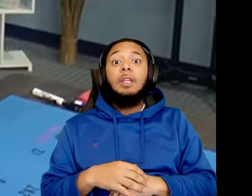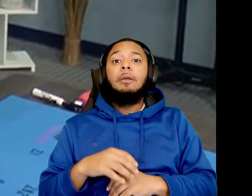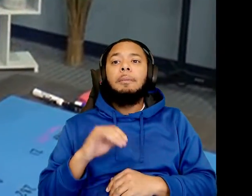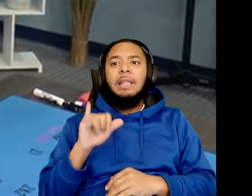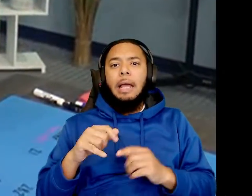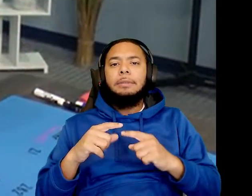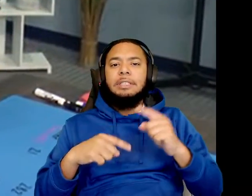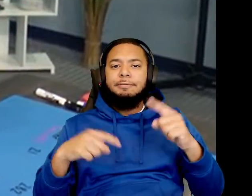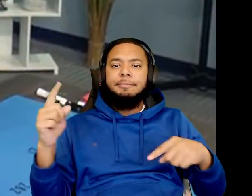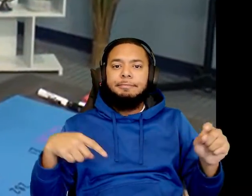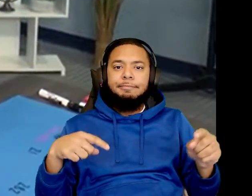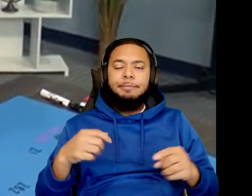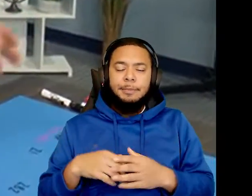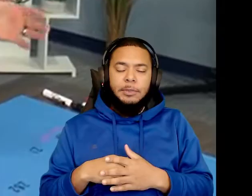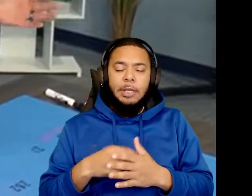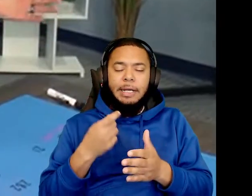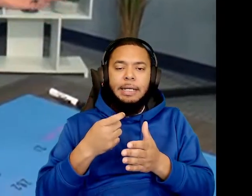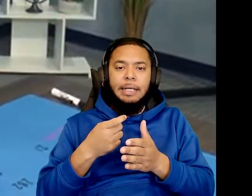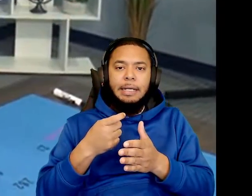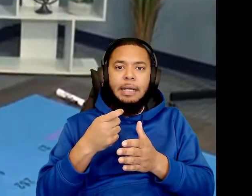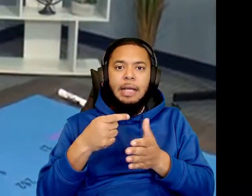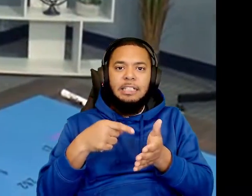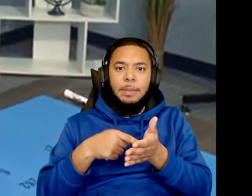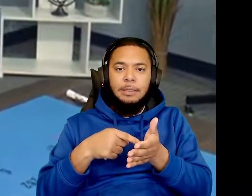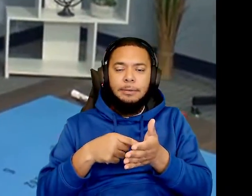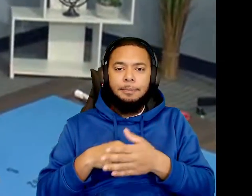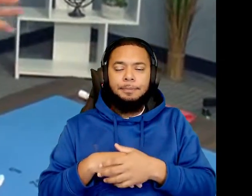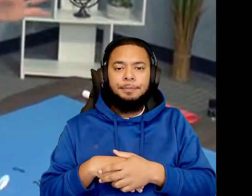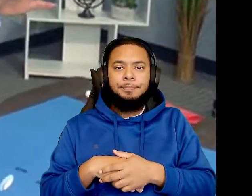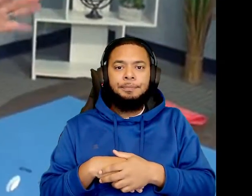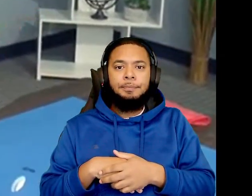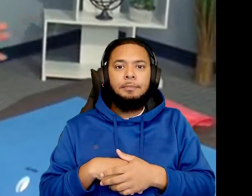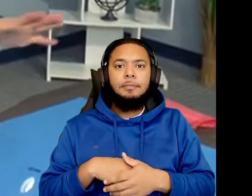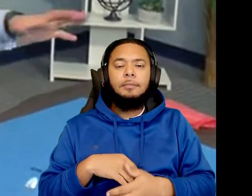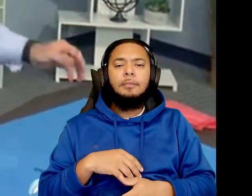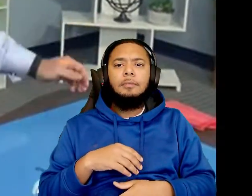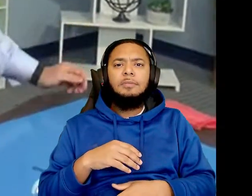might be tempted to say, Mr. Rogers, let's not do